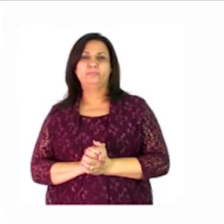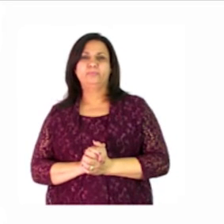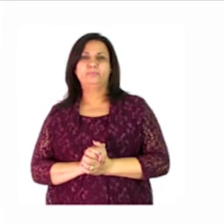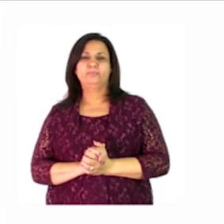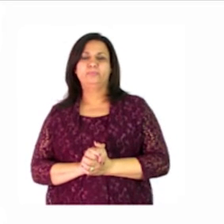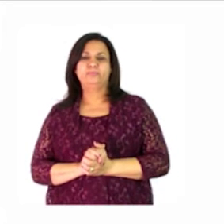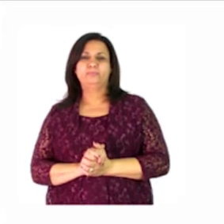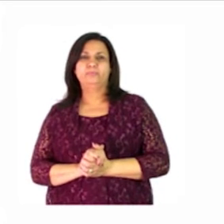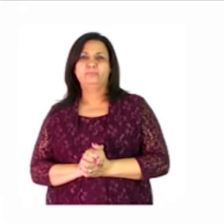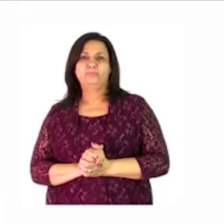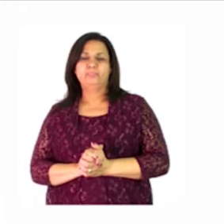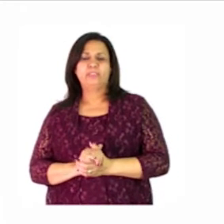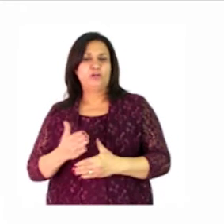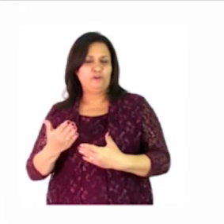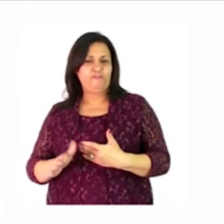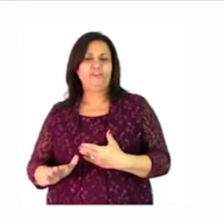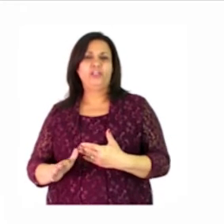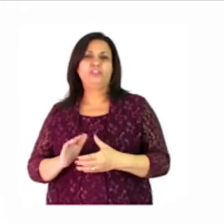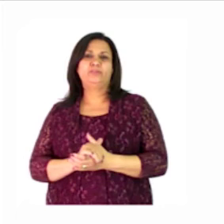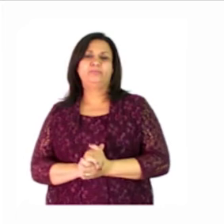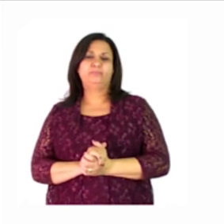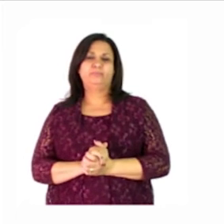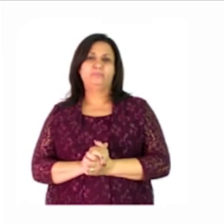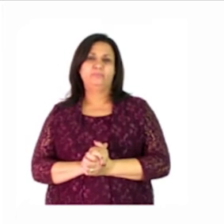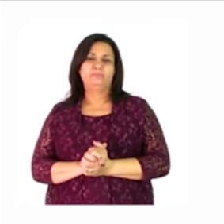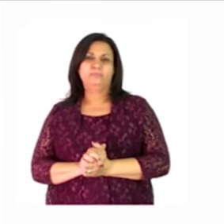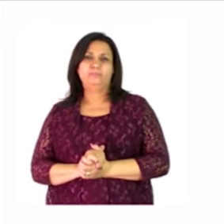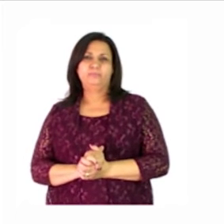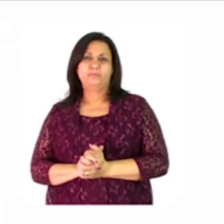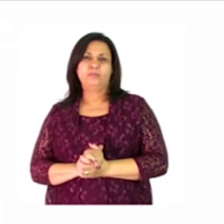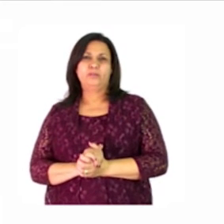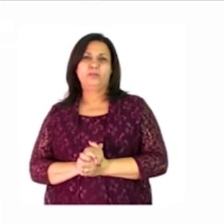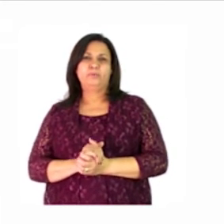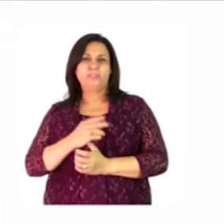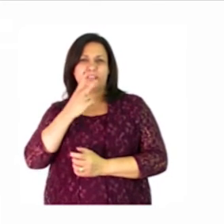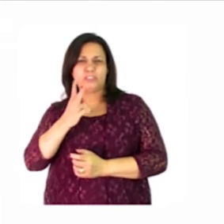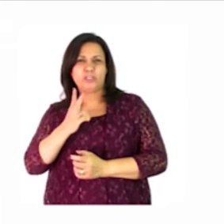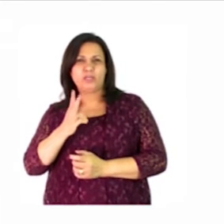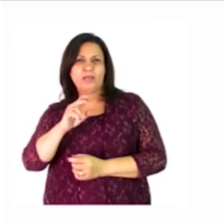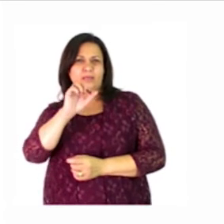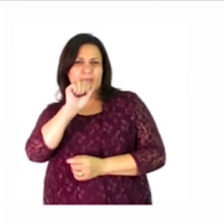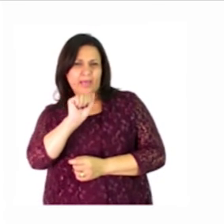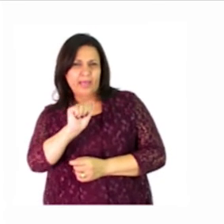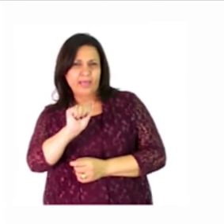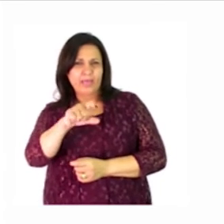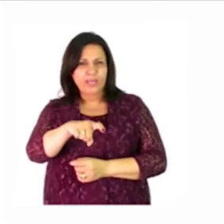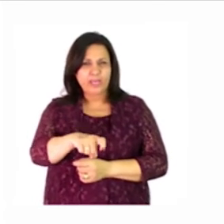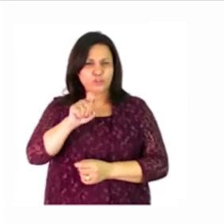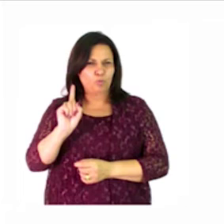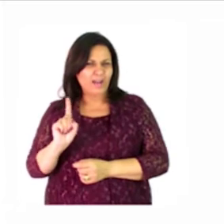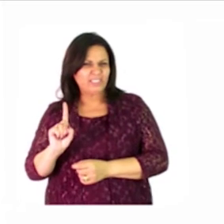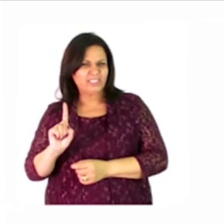activities and finish connecting the dots and find out what Andy has caught, what